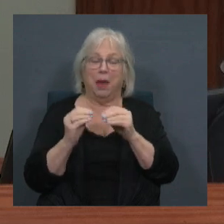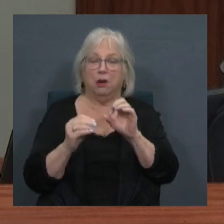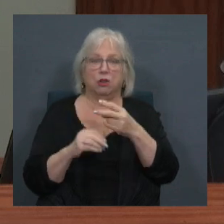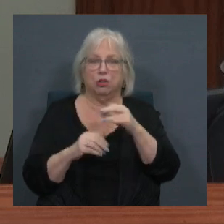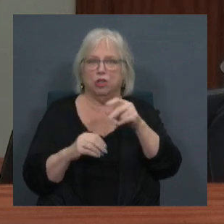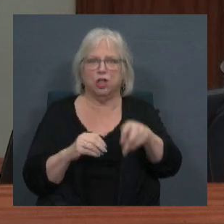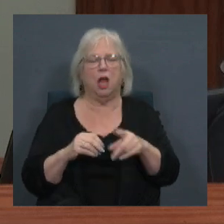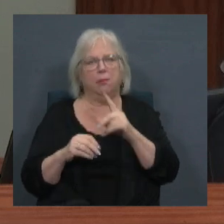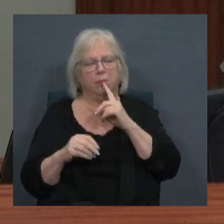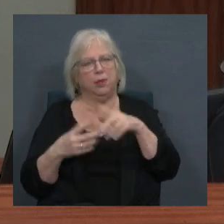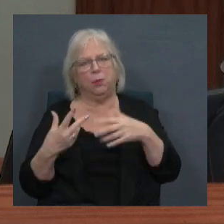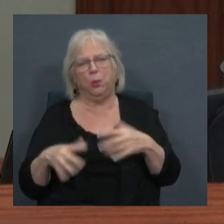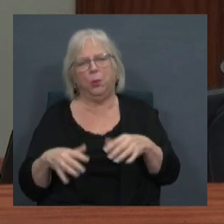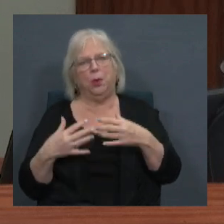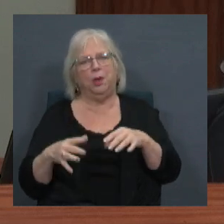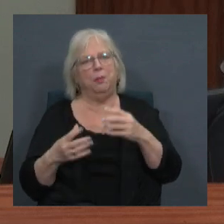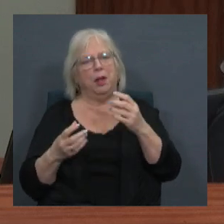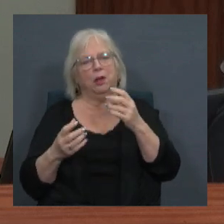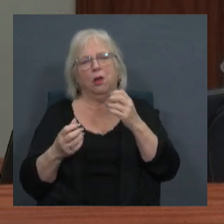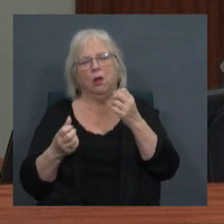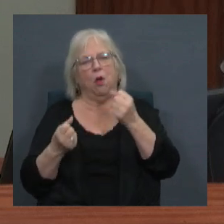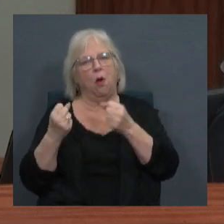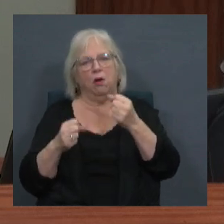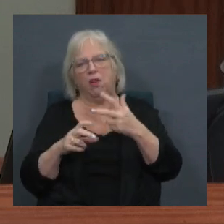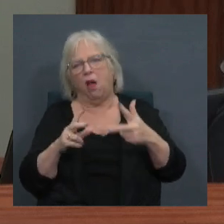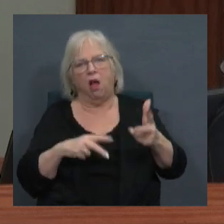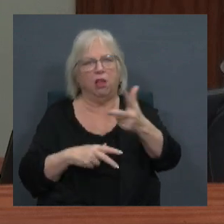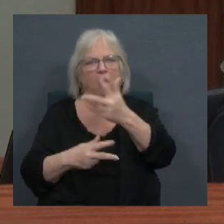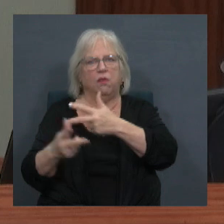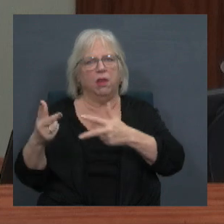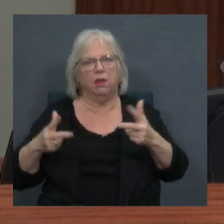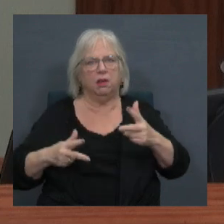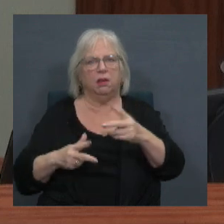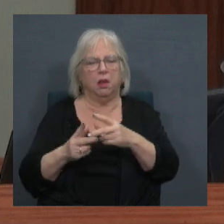there's certainly been cars all over the place.